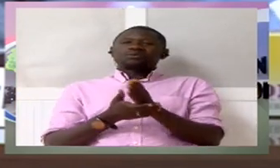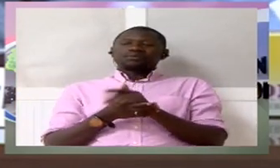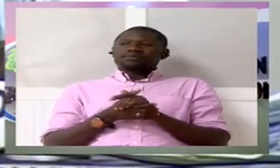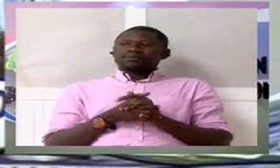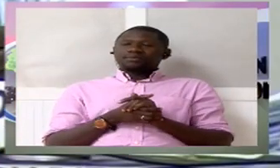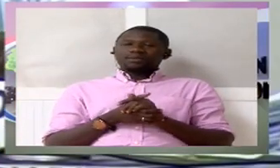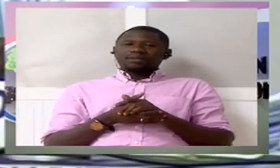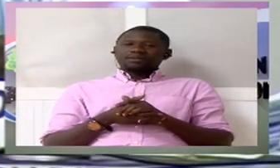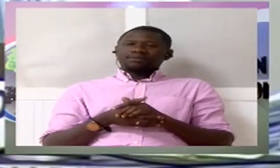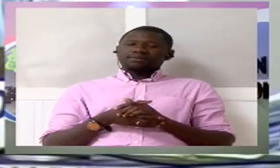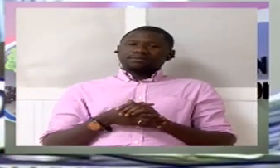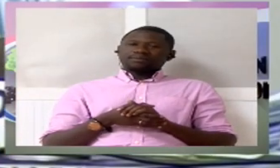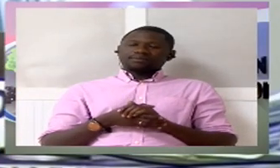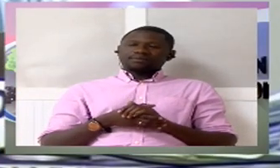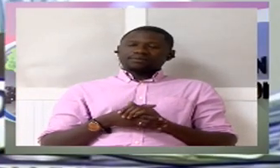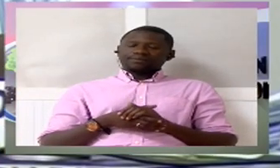true.